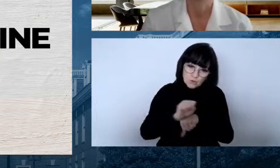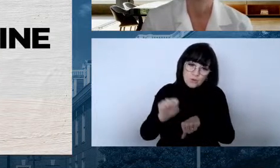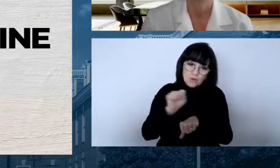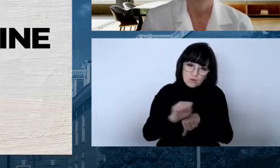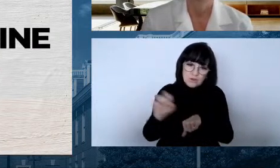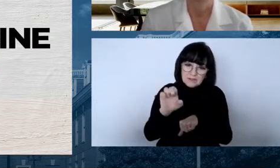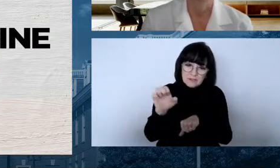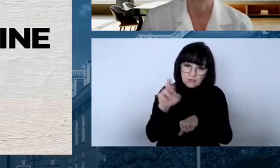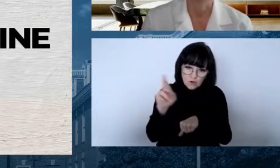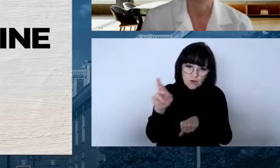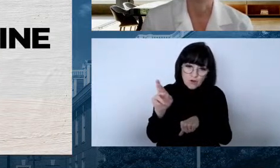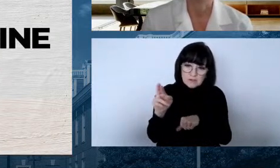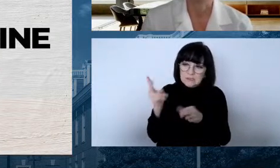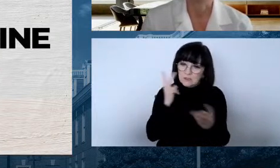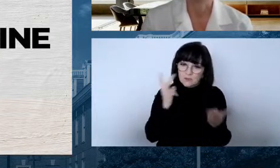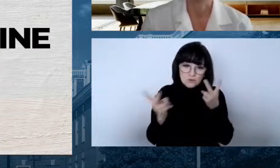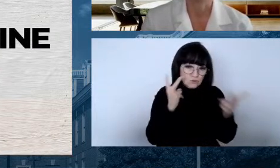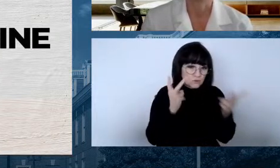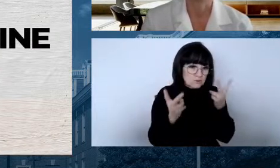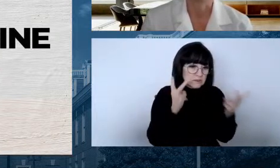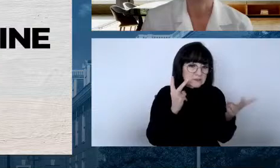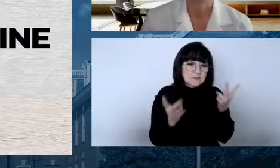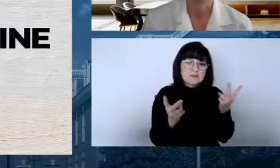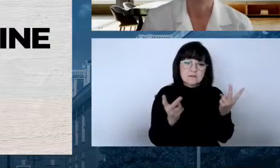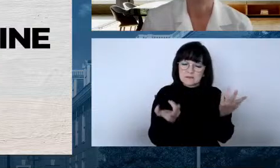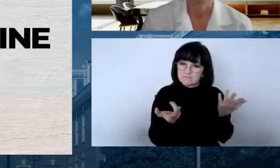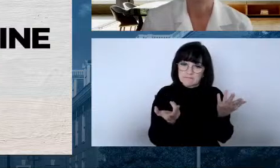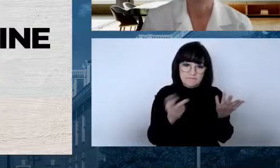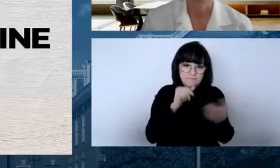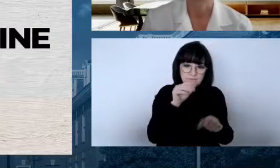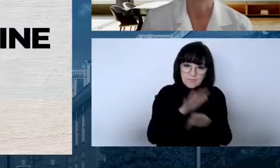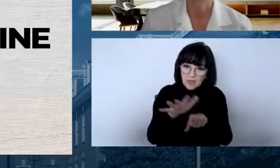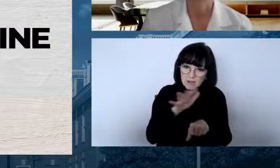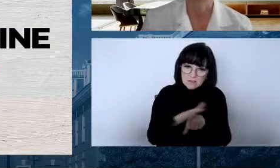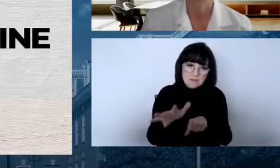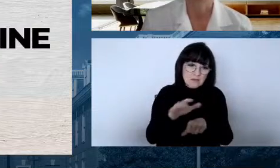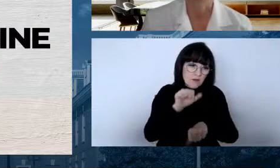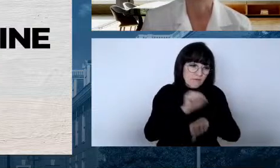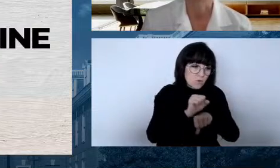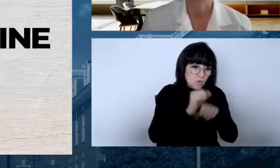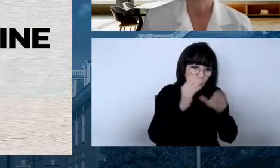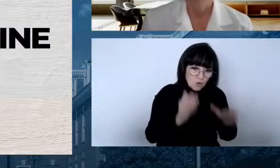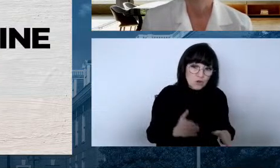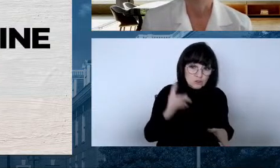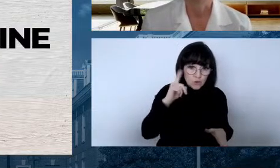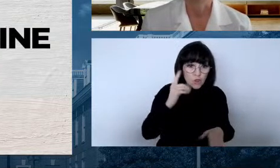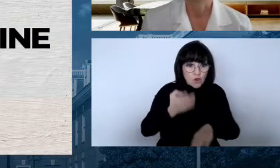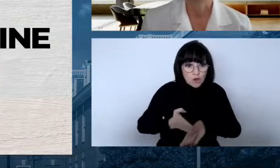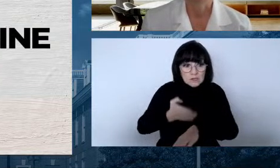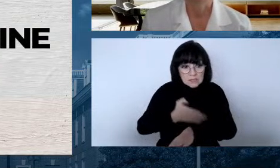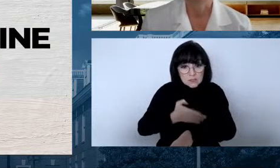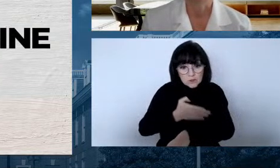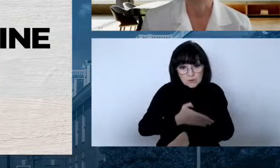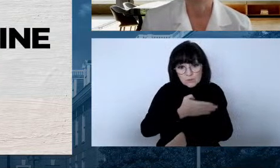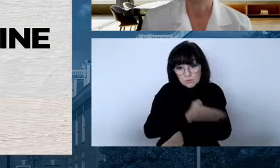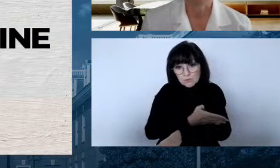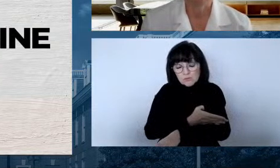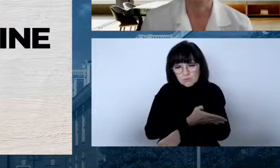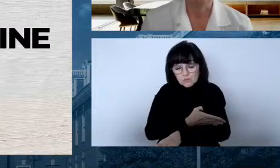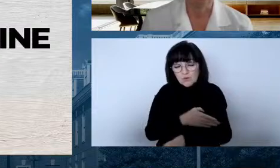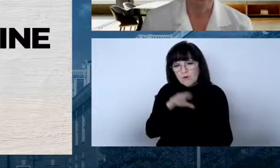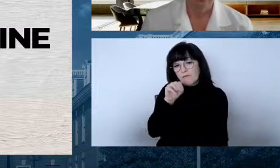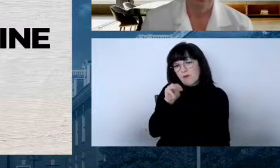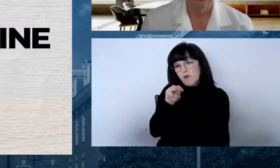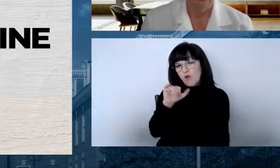with progressively more limited resources. And just when we thought things were getting under control, Omicron is now